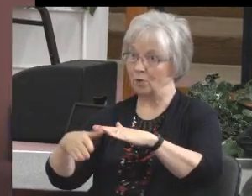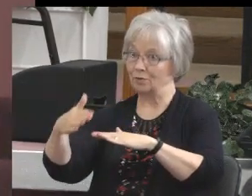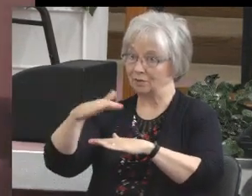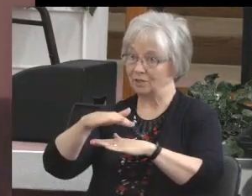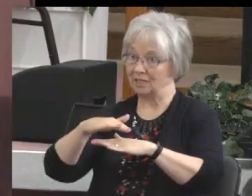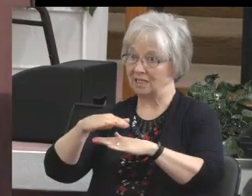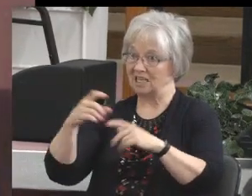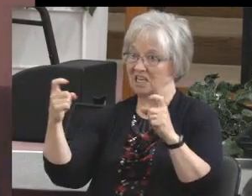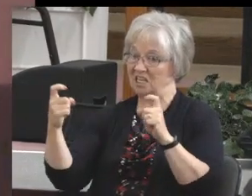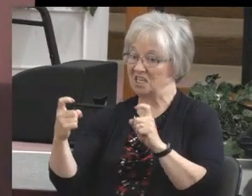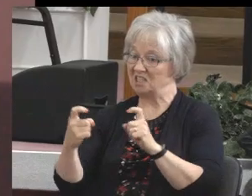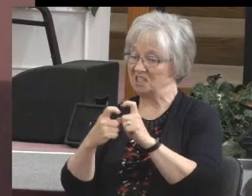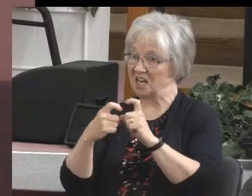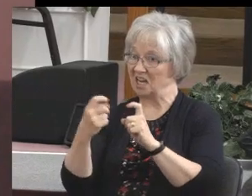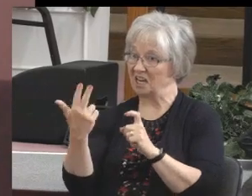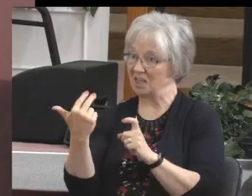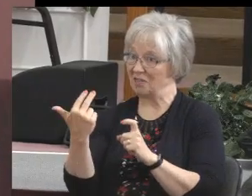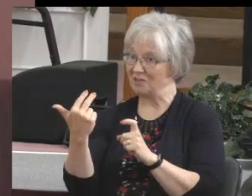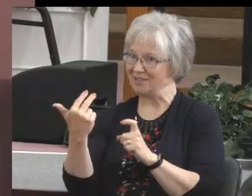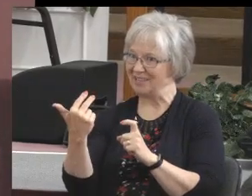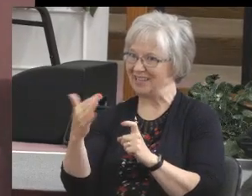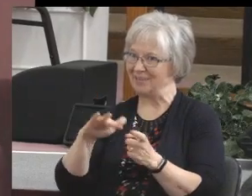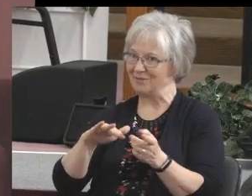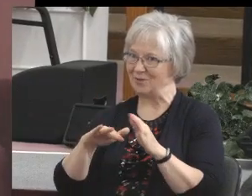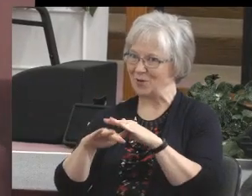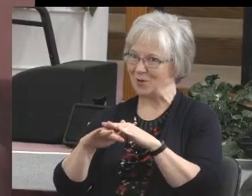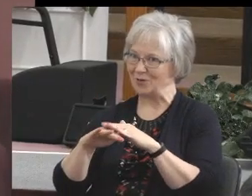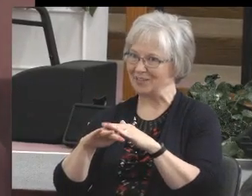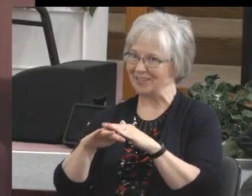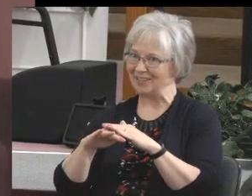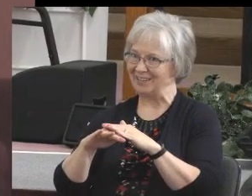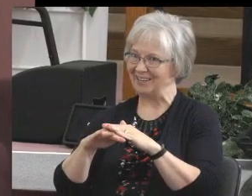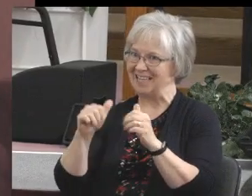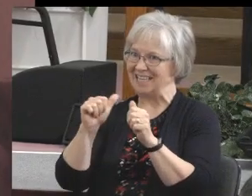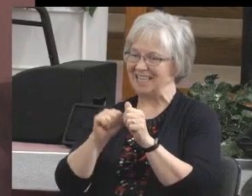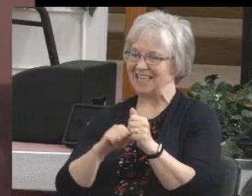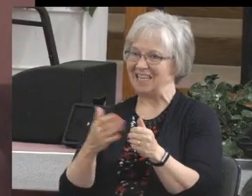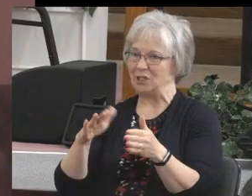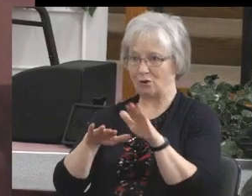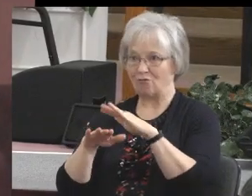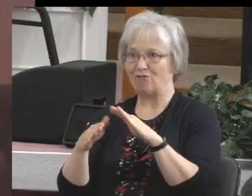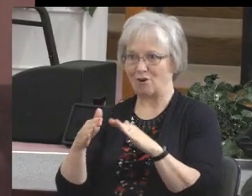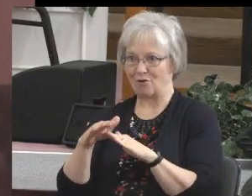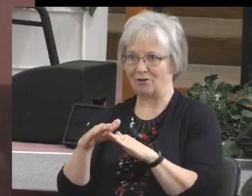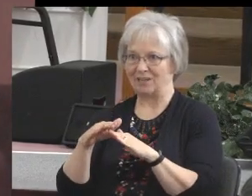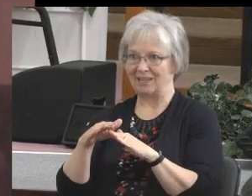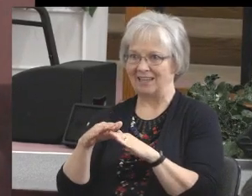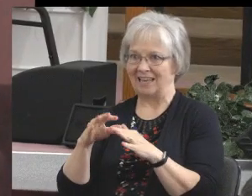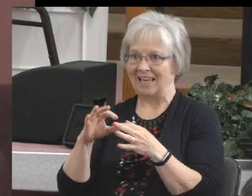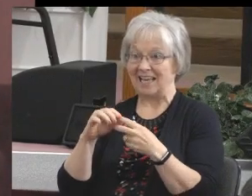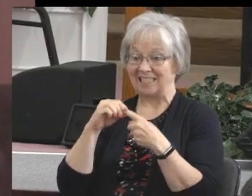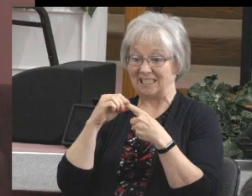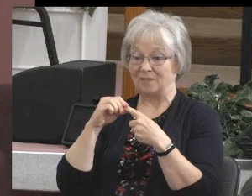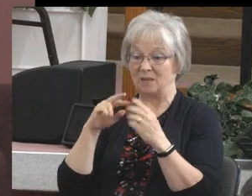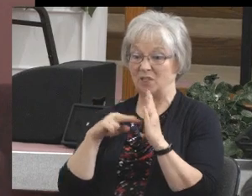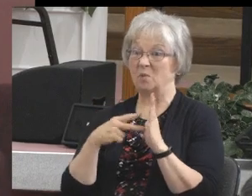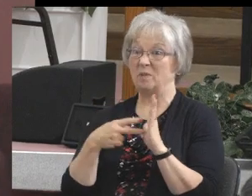Exactly 13 folds in that flag. And each fold has a specific meaning to it. Did you know